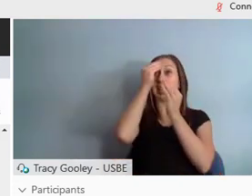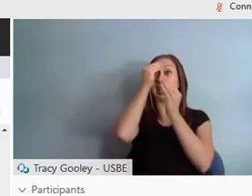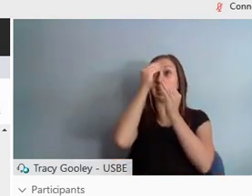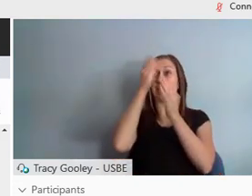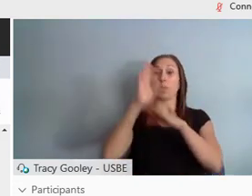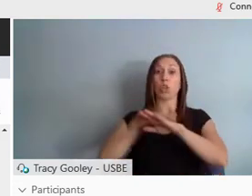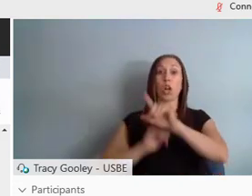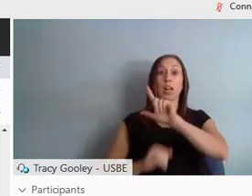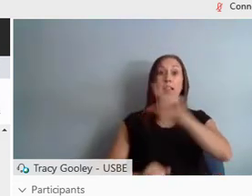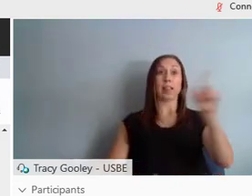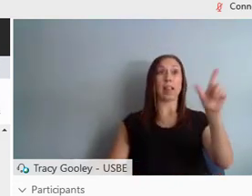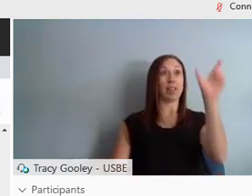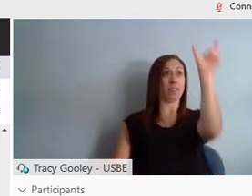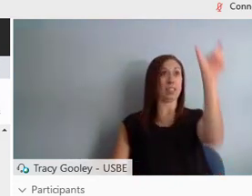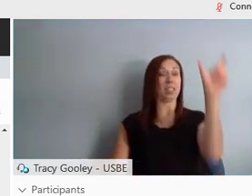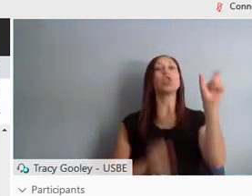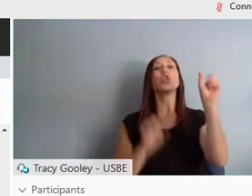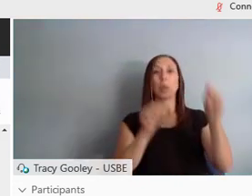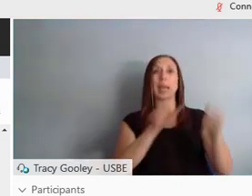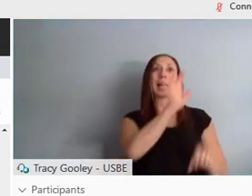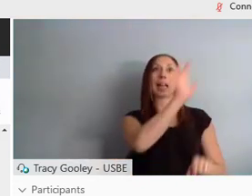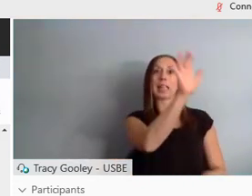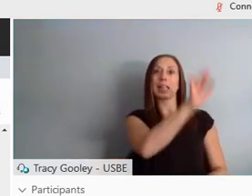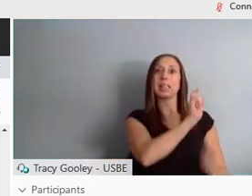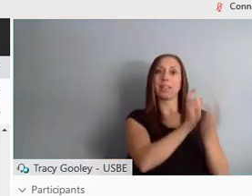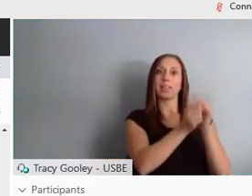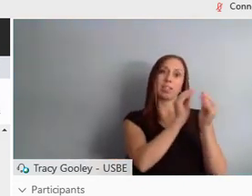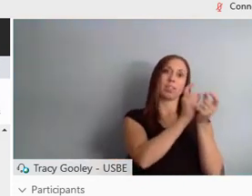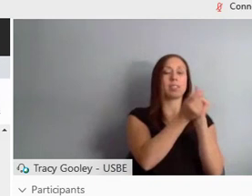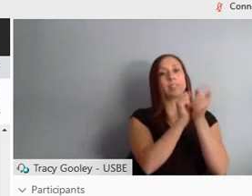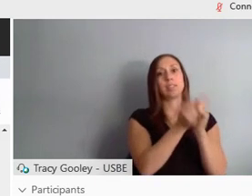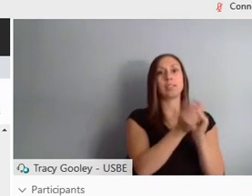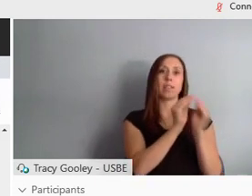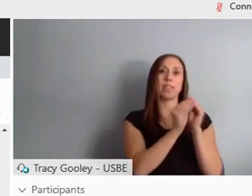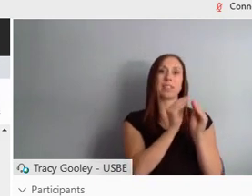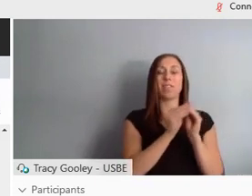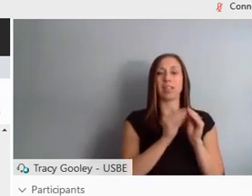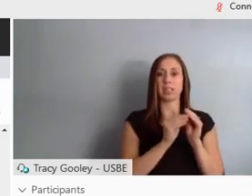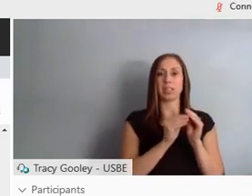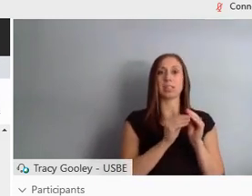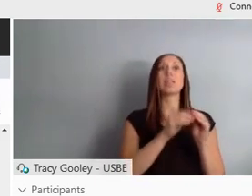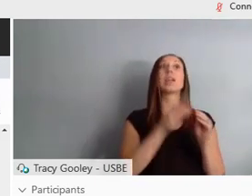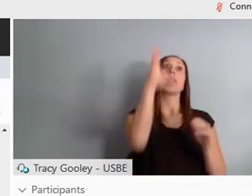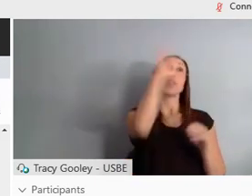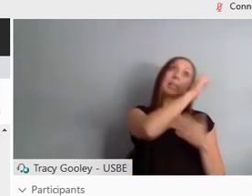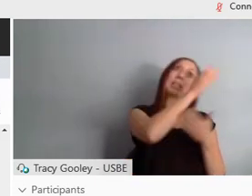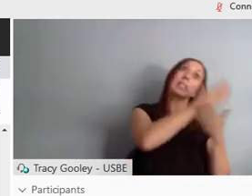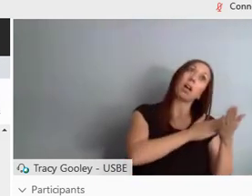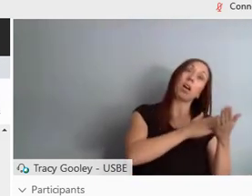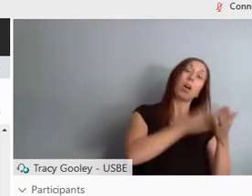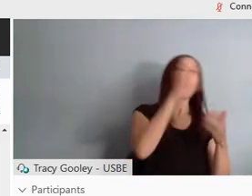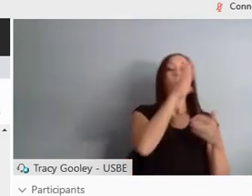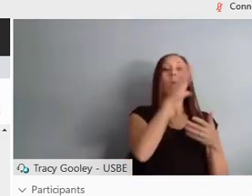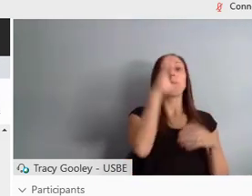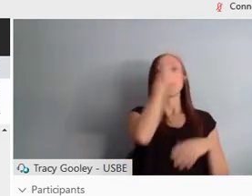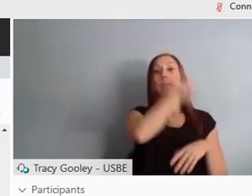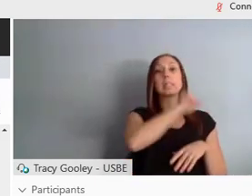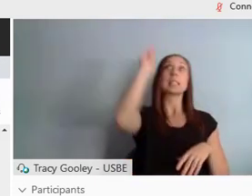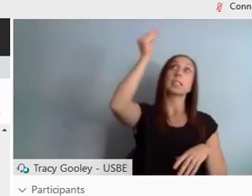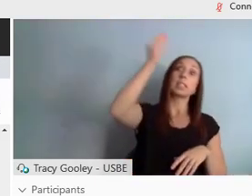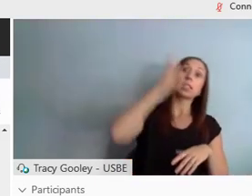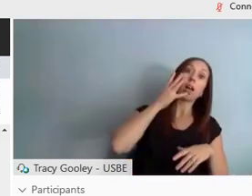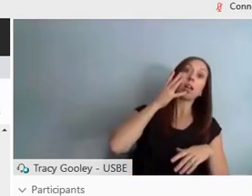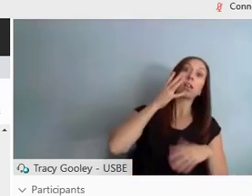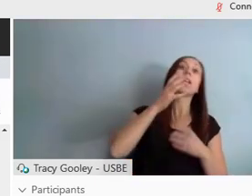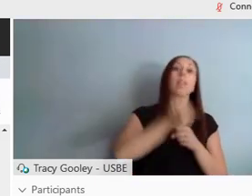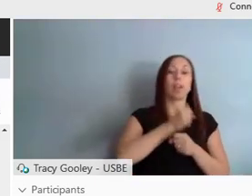of the page is clickable. So you can say they missed sun, they got cup, they missed door, and